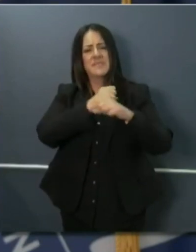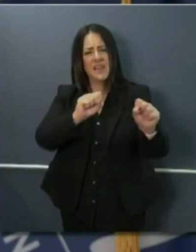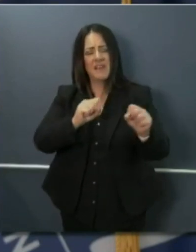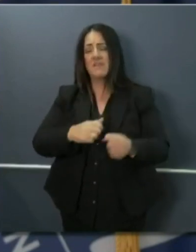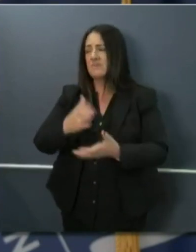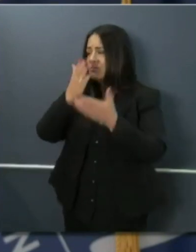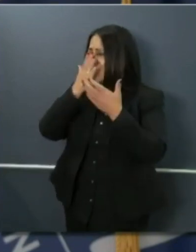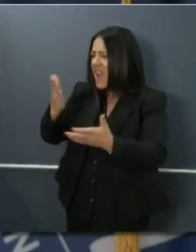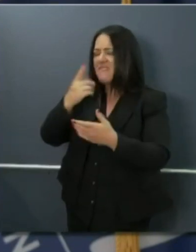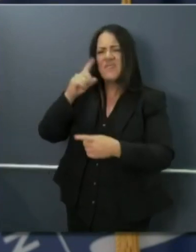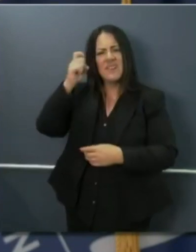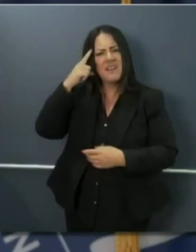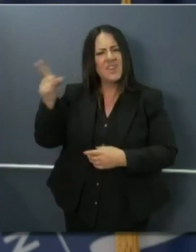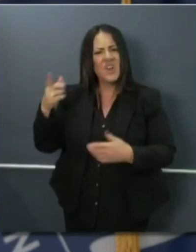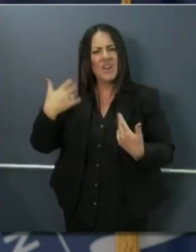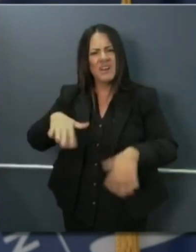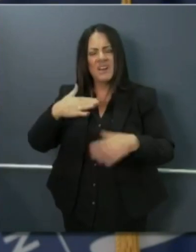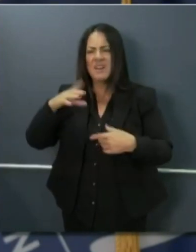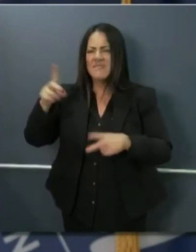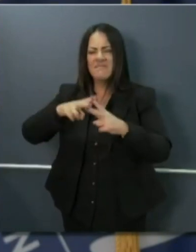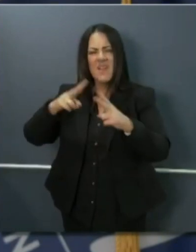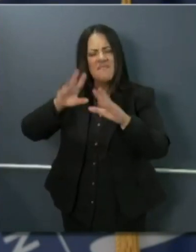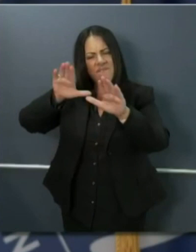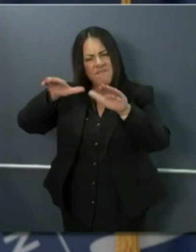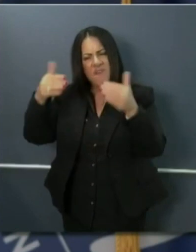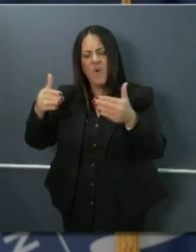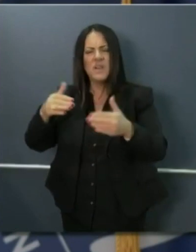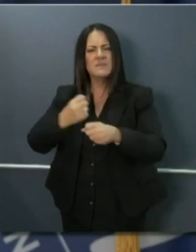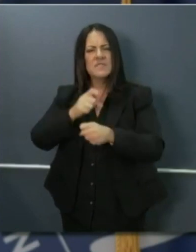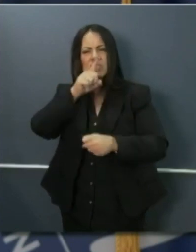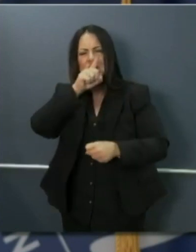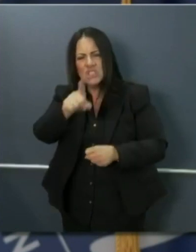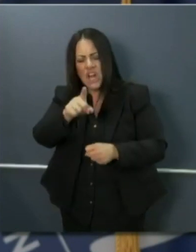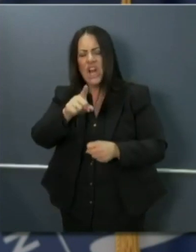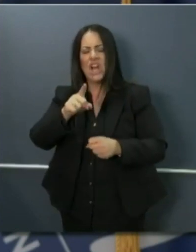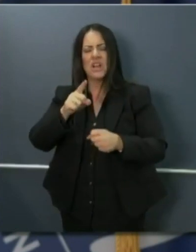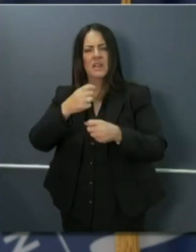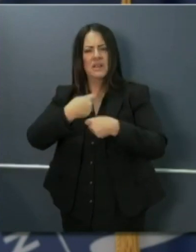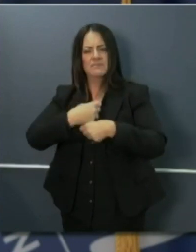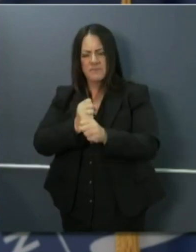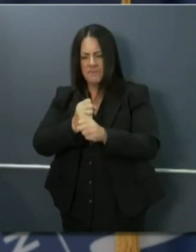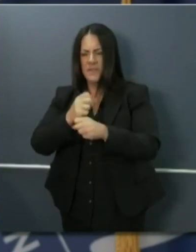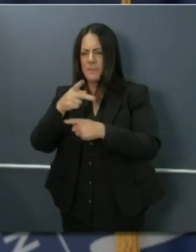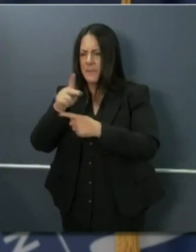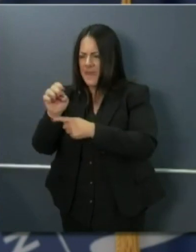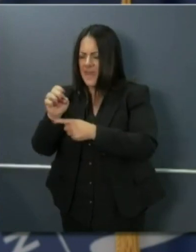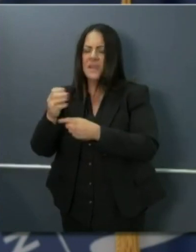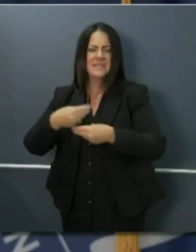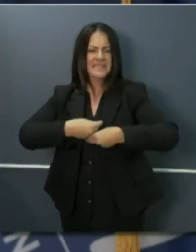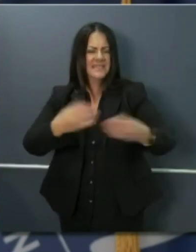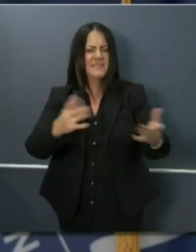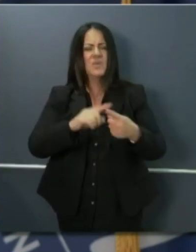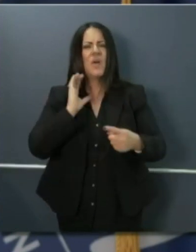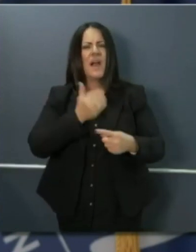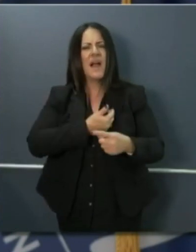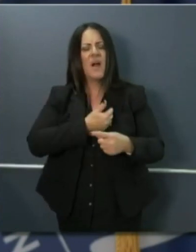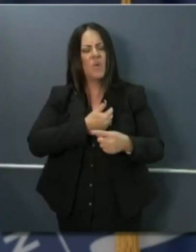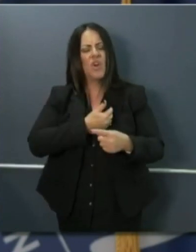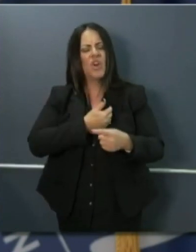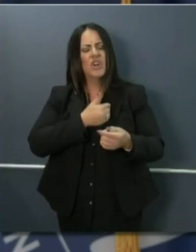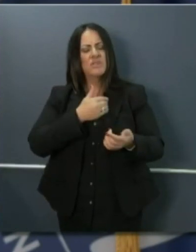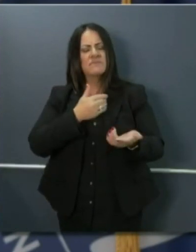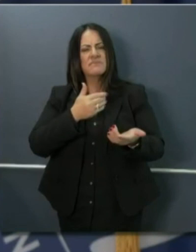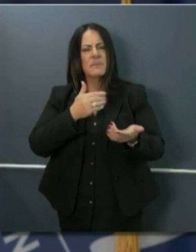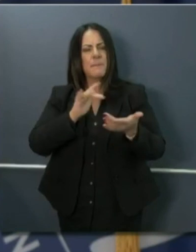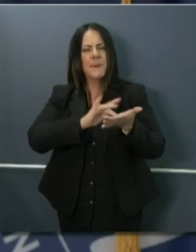Governor Newsom for his intense focus on delivering the personal protective equipment to our workers who are on the front lines of